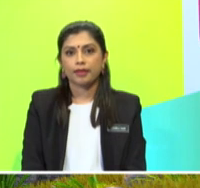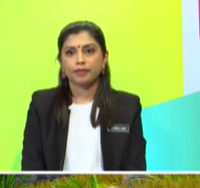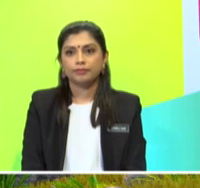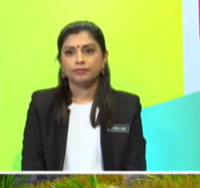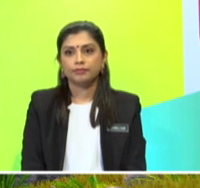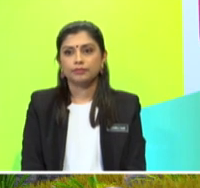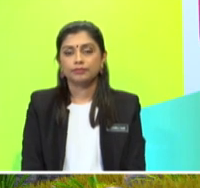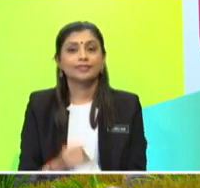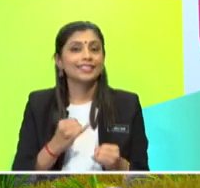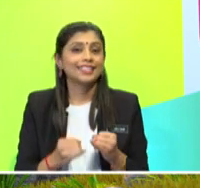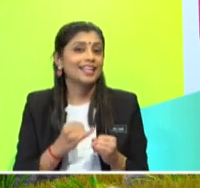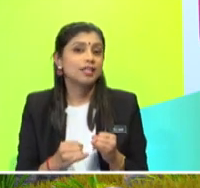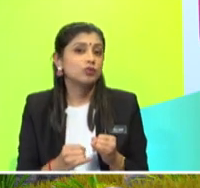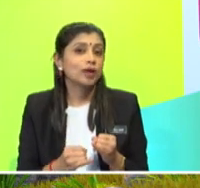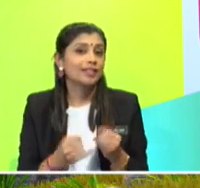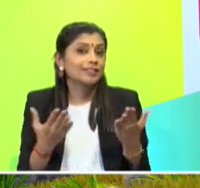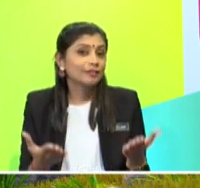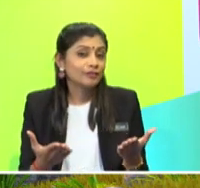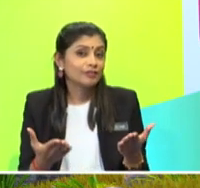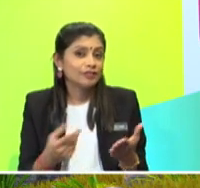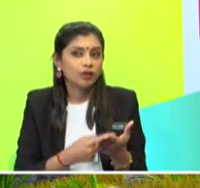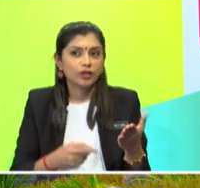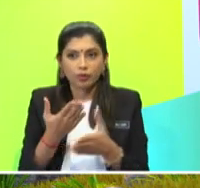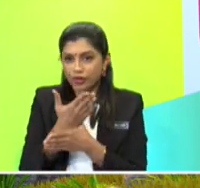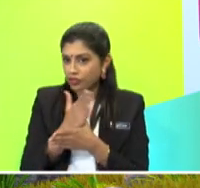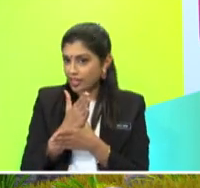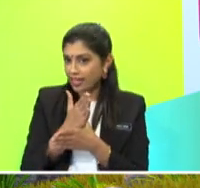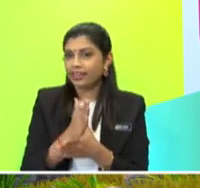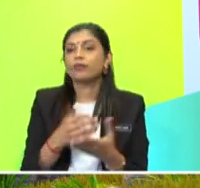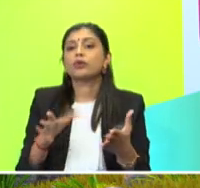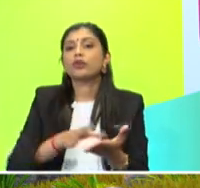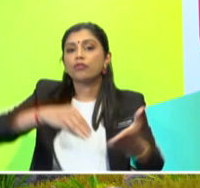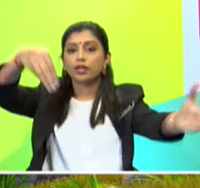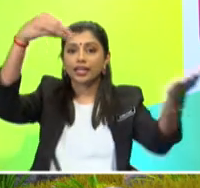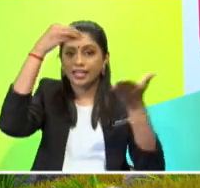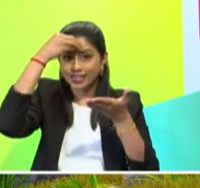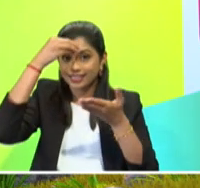Ibnu, you're the only one left. Can you share me what you have learned today, Ibnu?